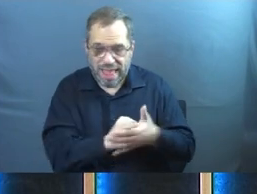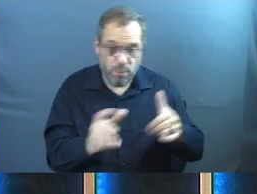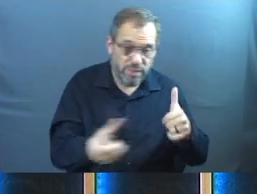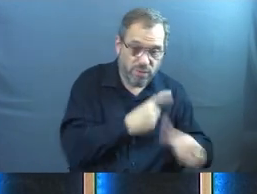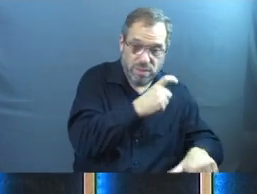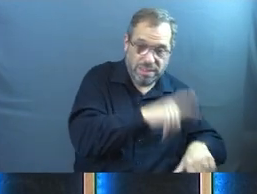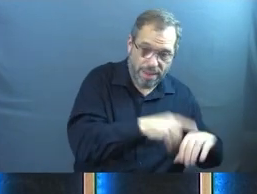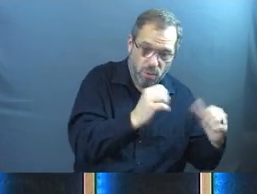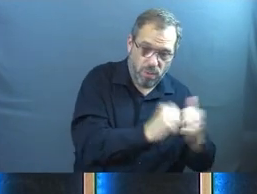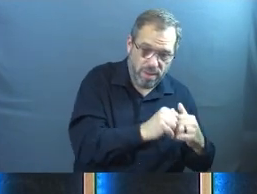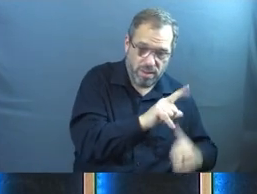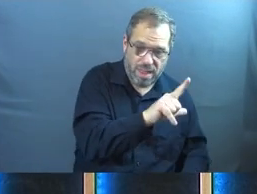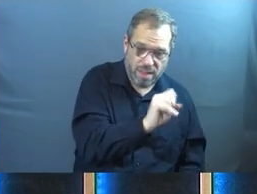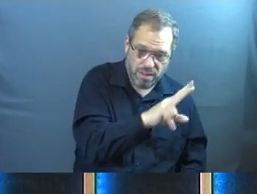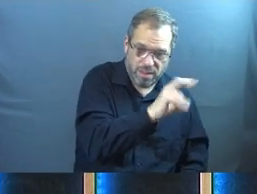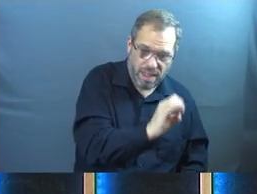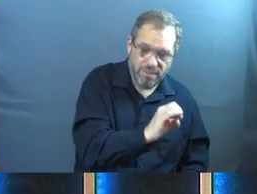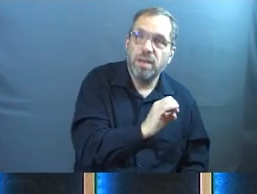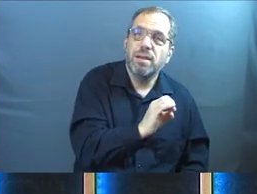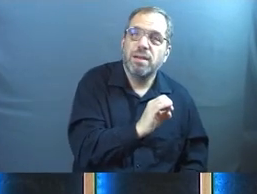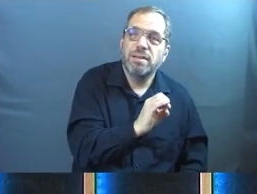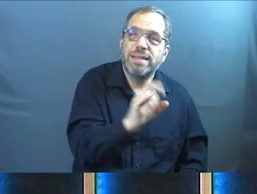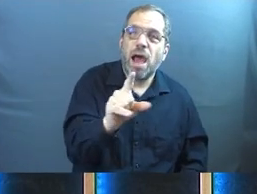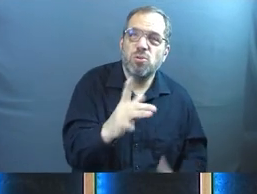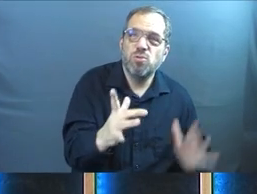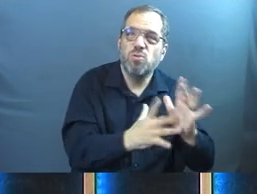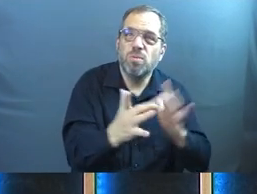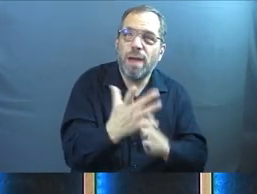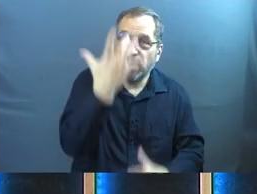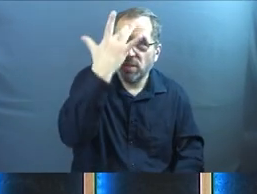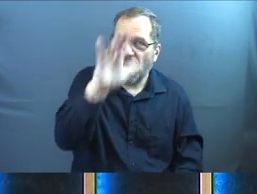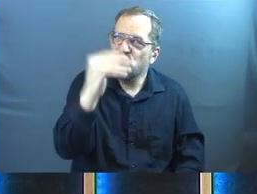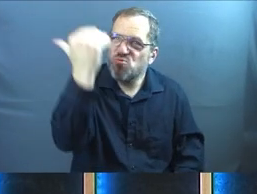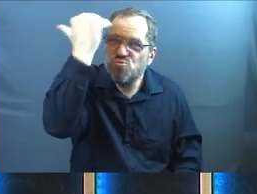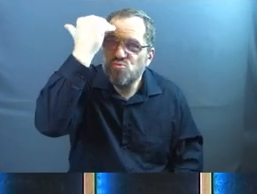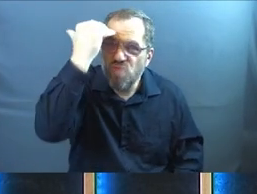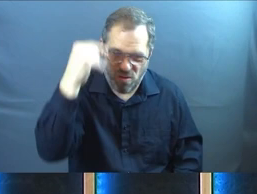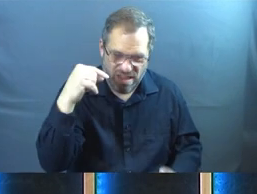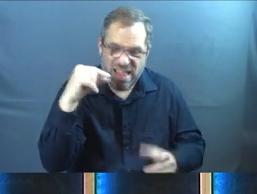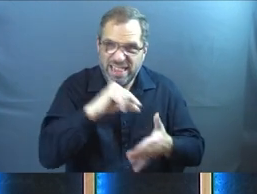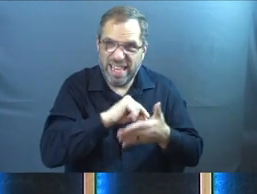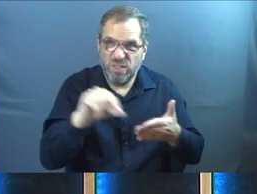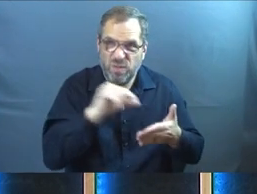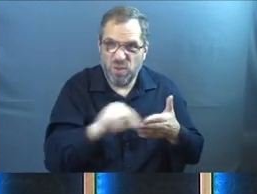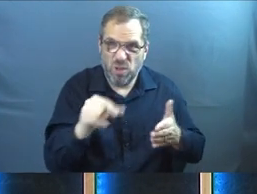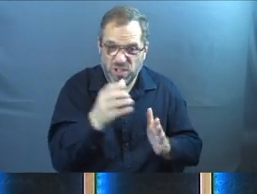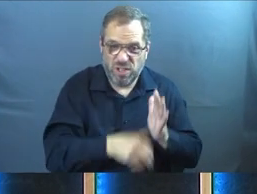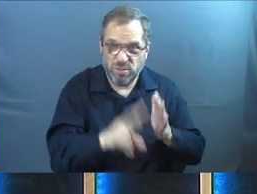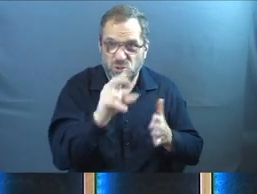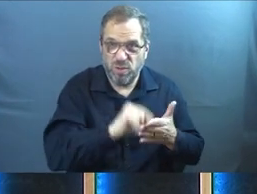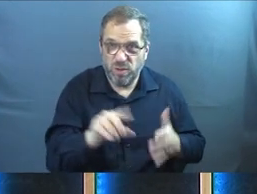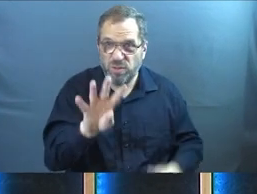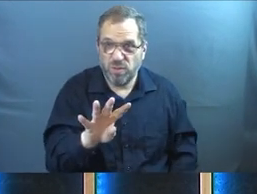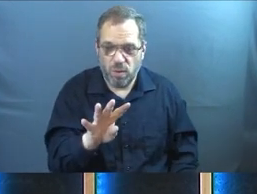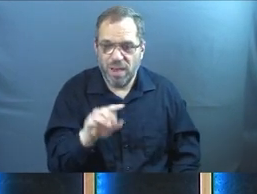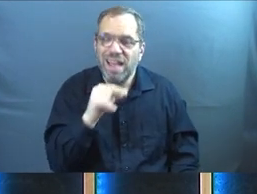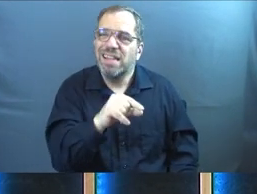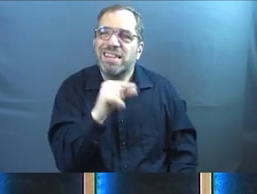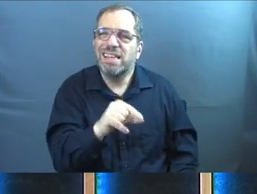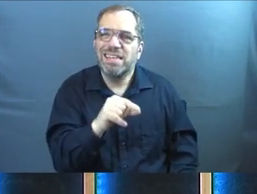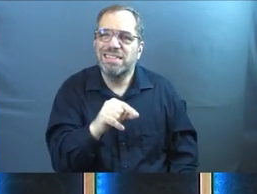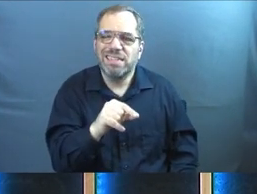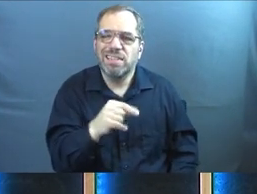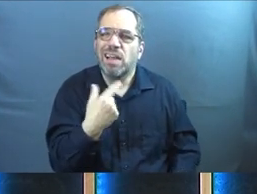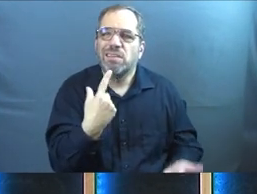at first." Now, some of you Bible scholars in the room, you know that this passage of scripture I just read to you, this is